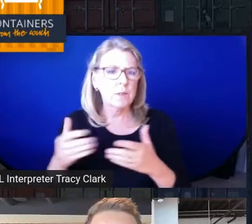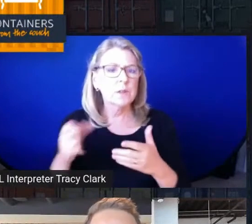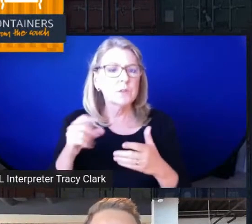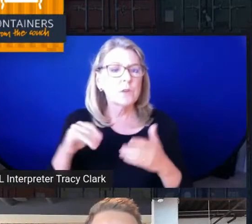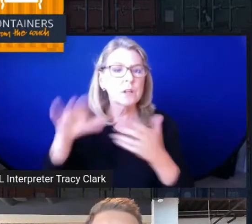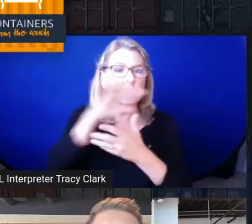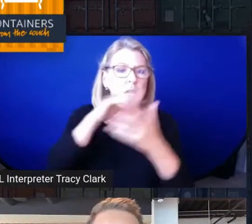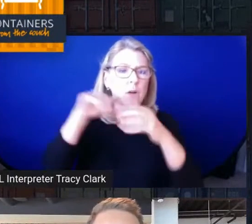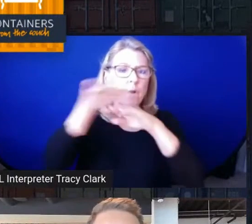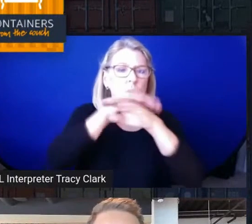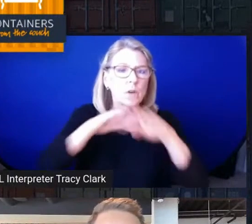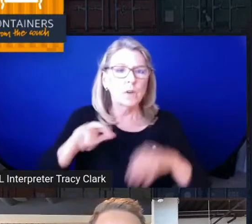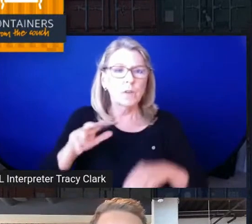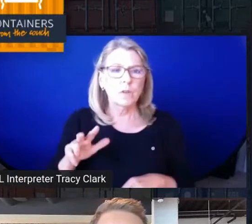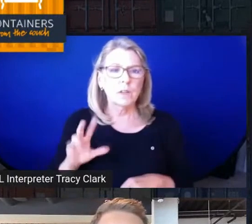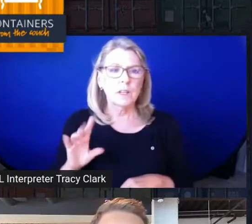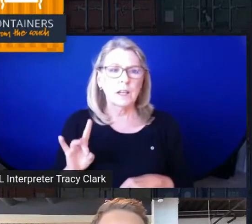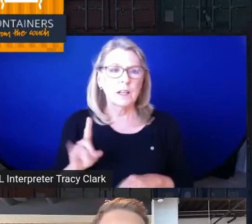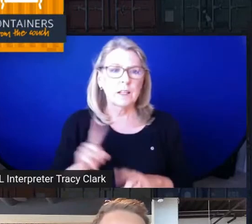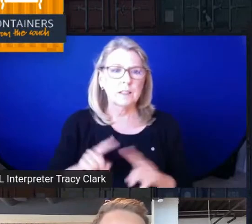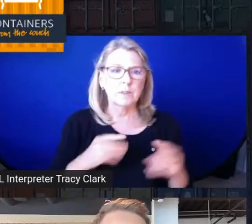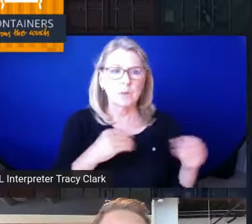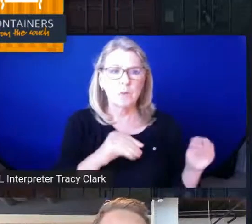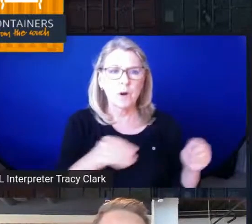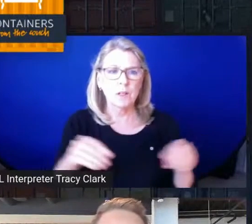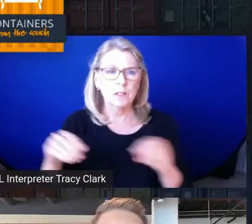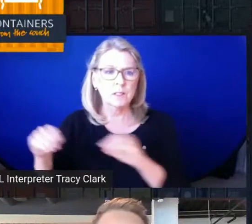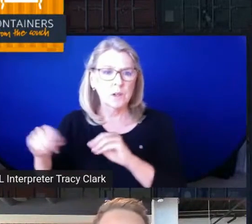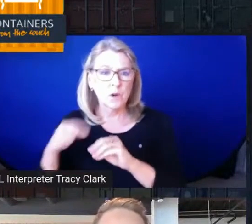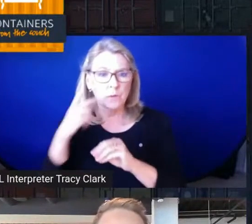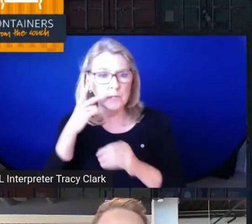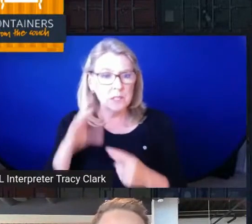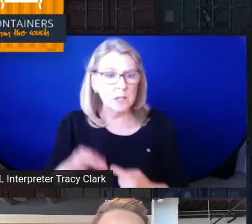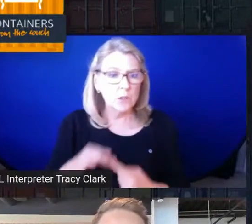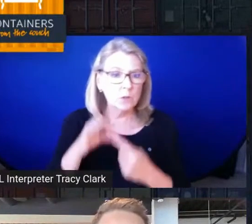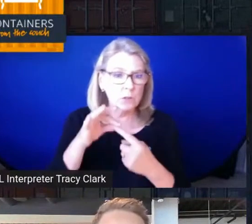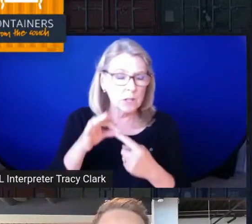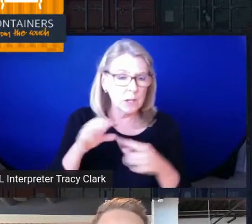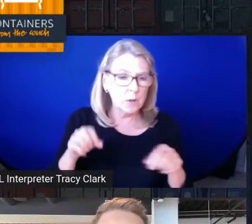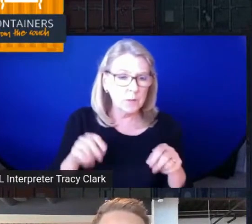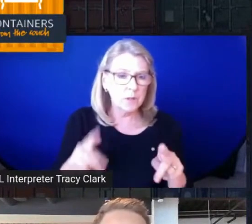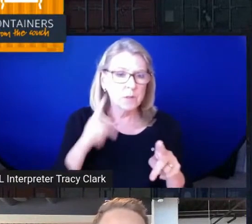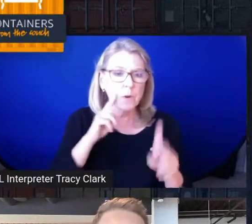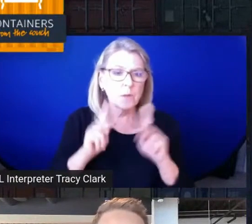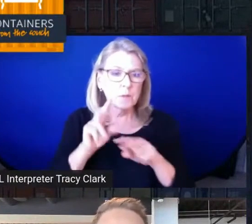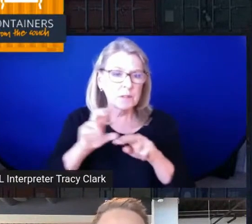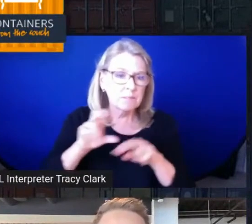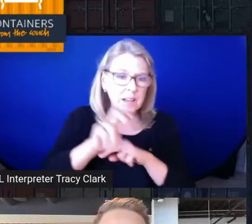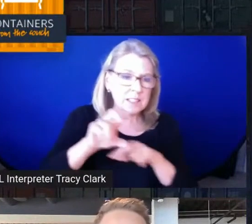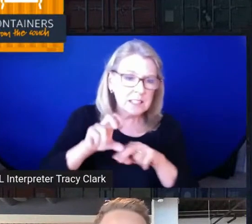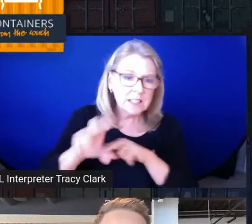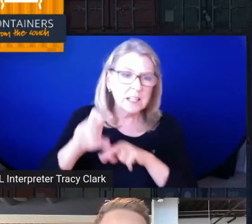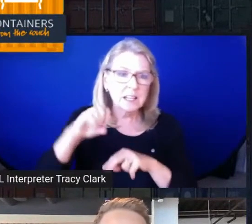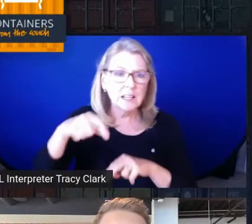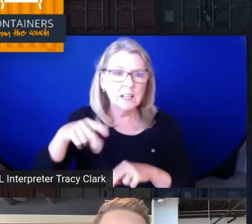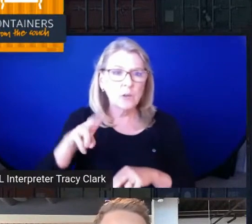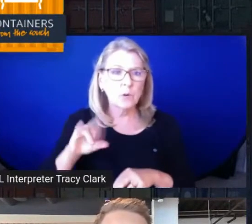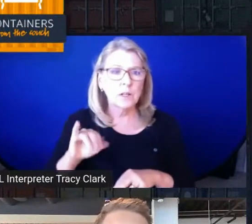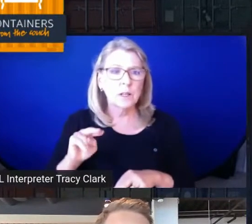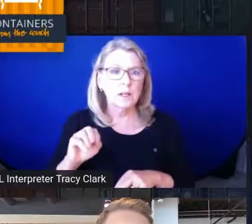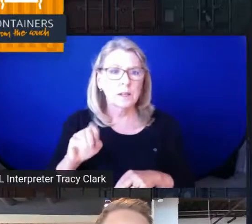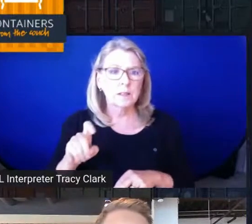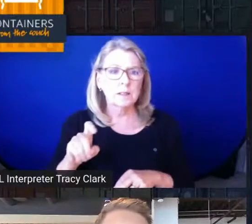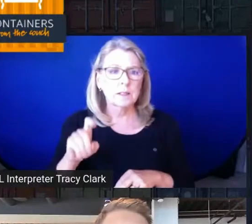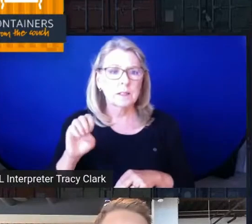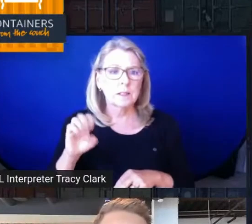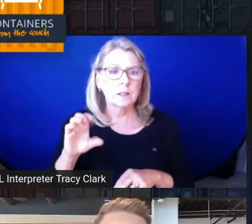seeing is a unique opportunity for customers who are invested in the AWS ecosystem and also have some, regulatory control, whether